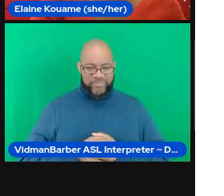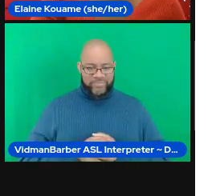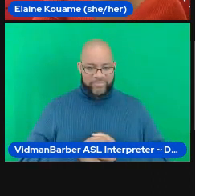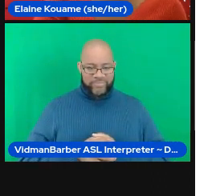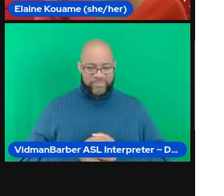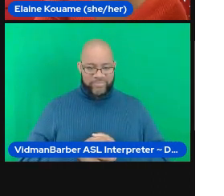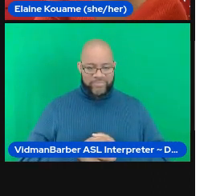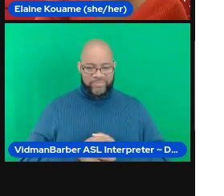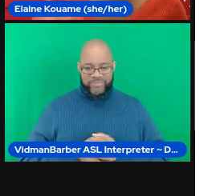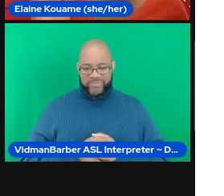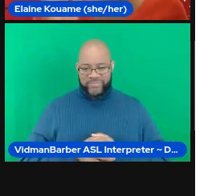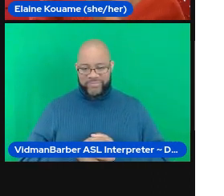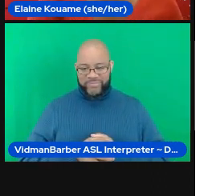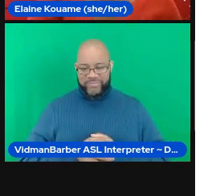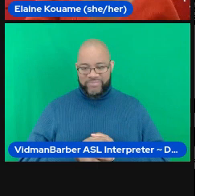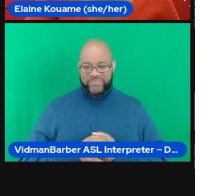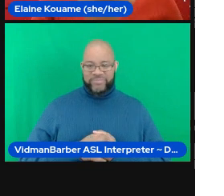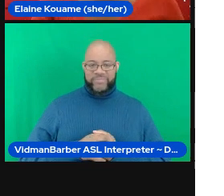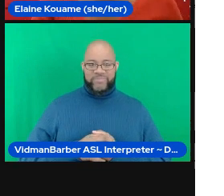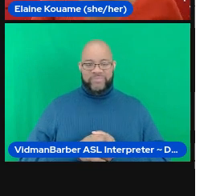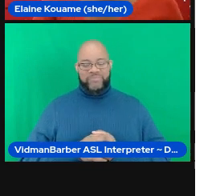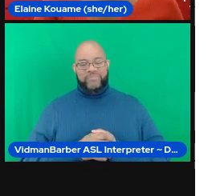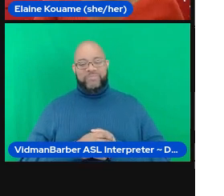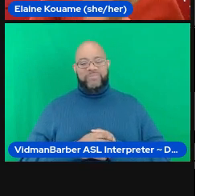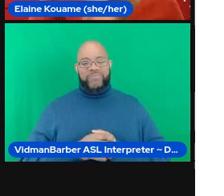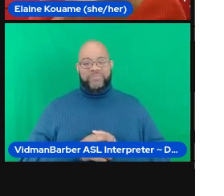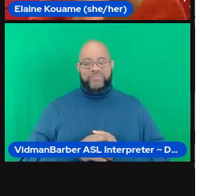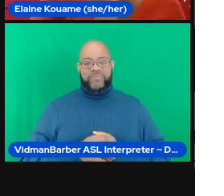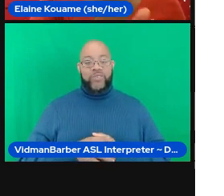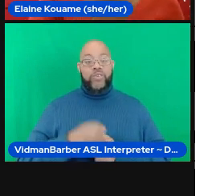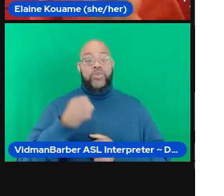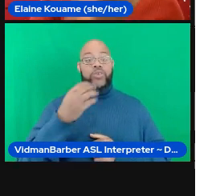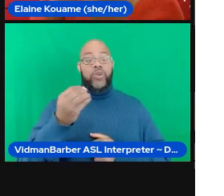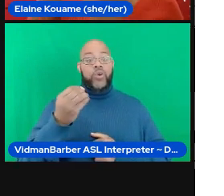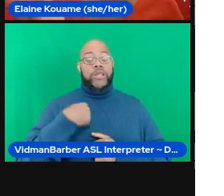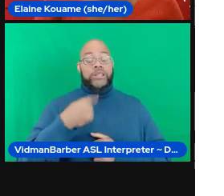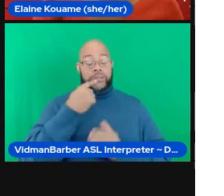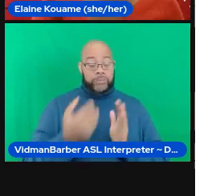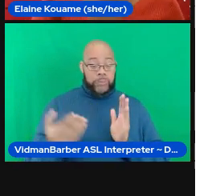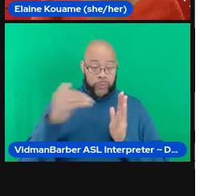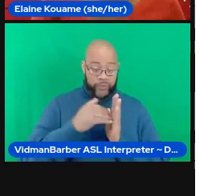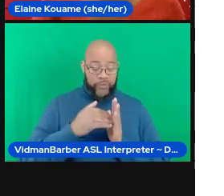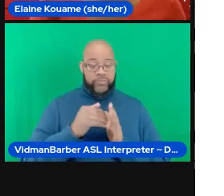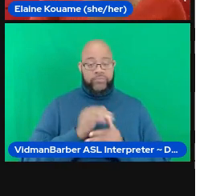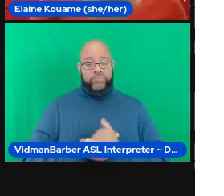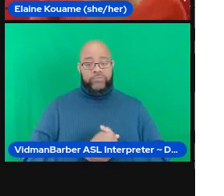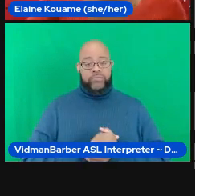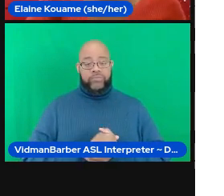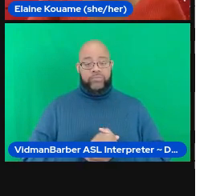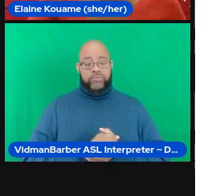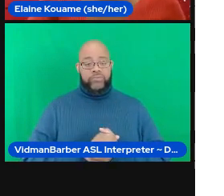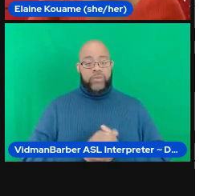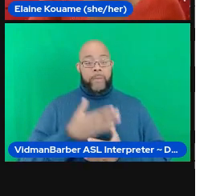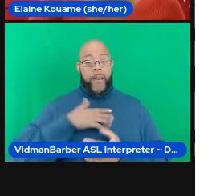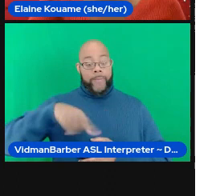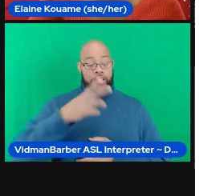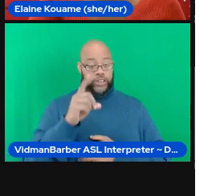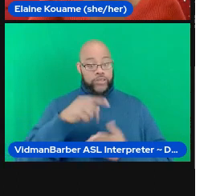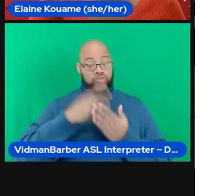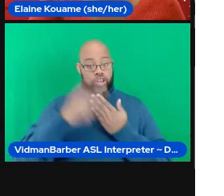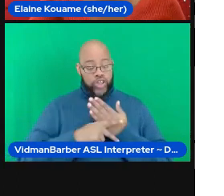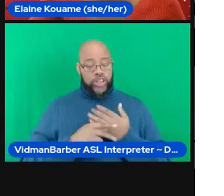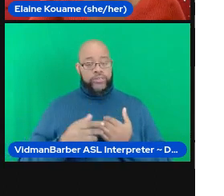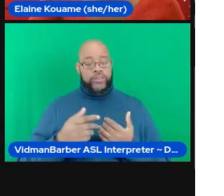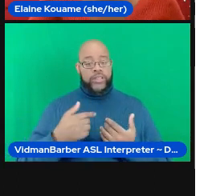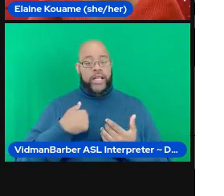Okay, I will take it as a yes. Okay. So what I was saying is that For my PhD project, I